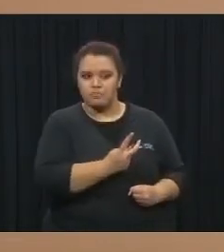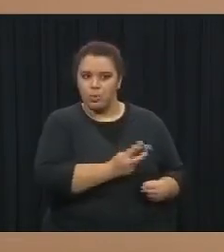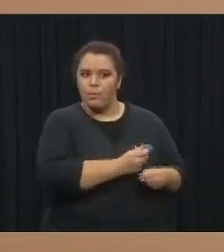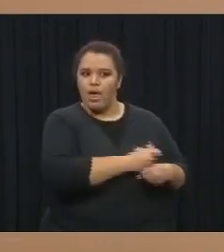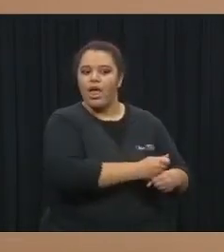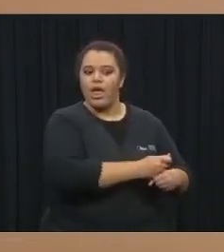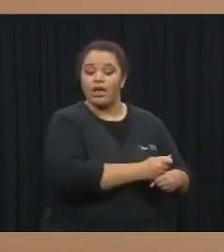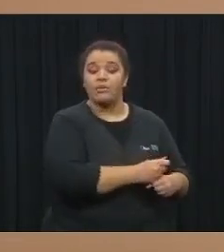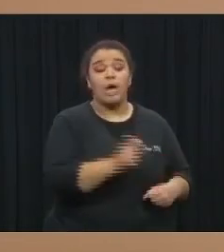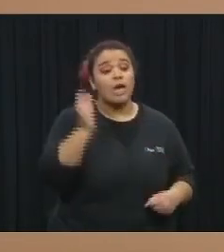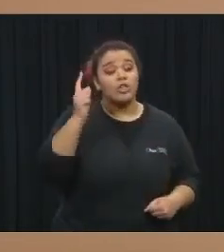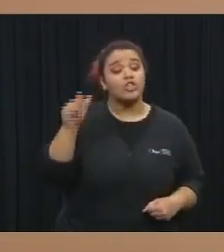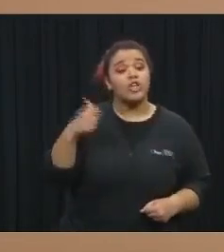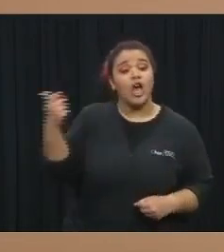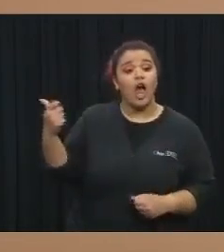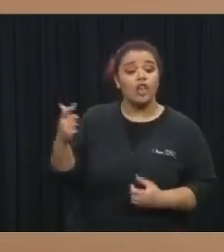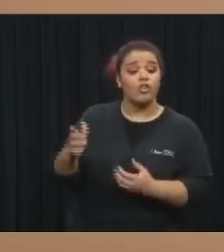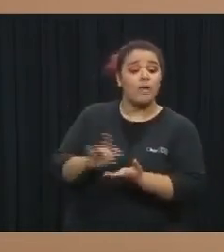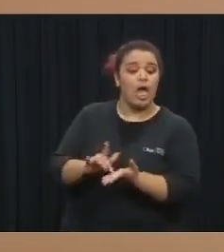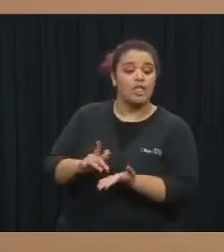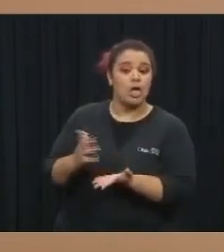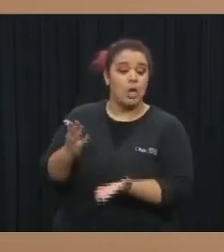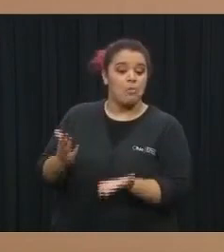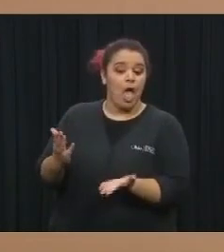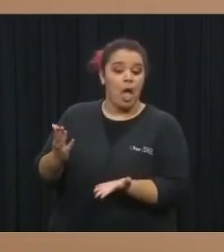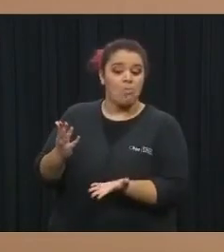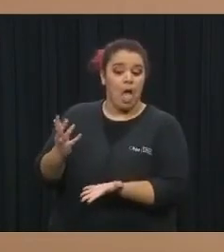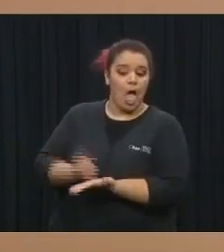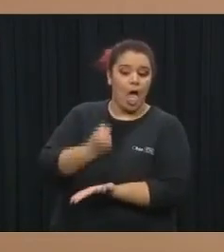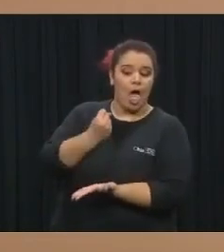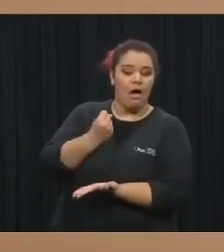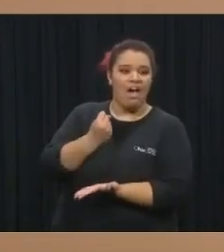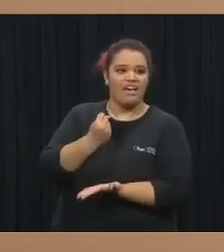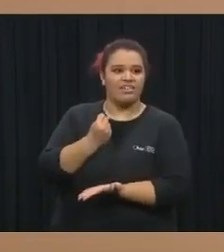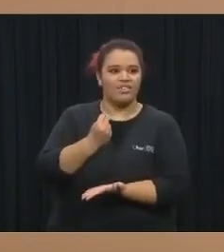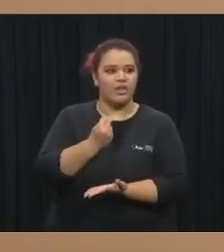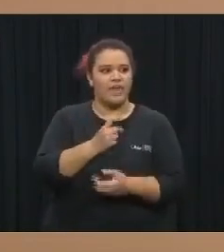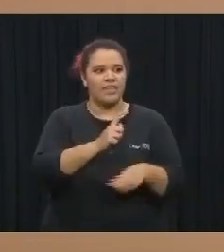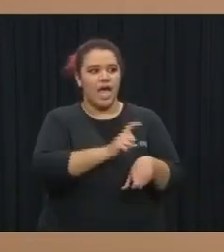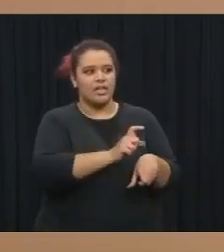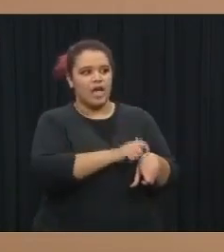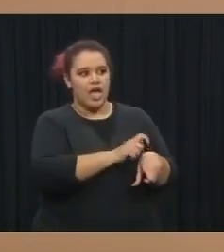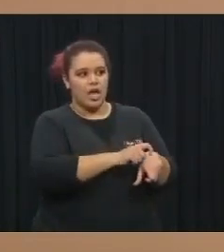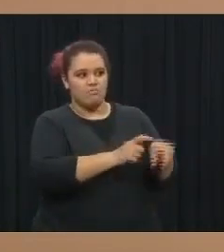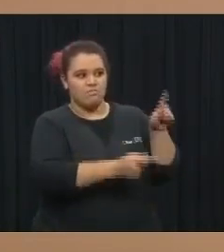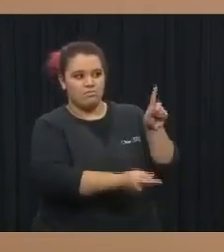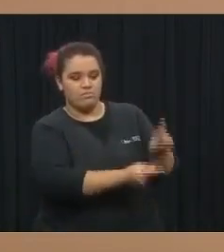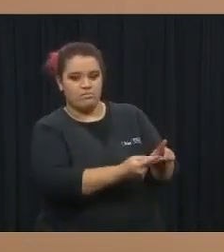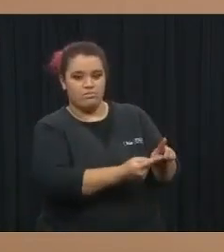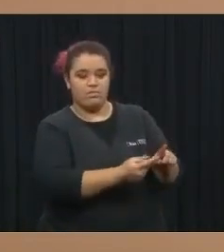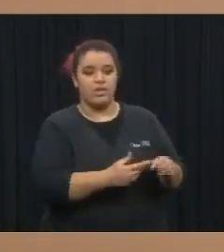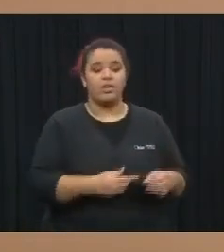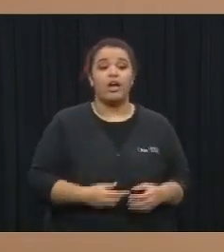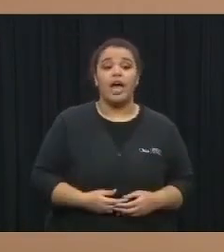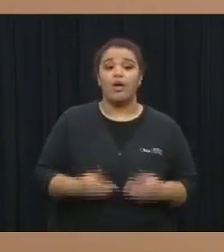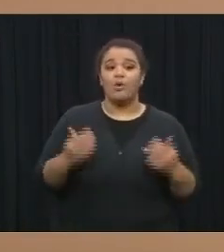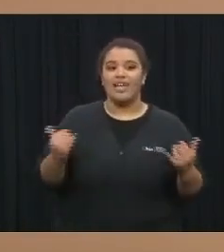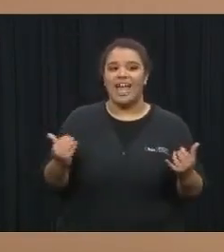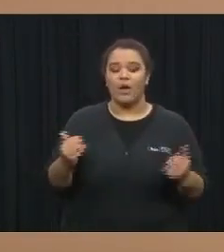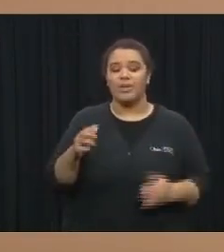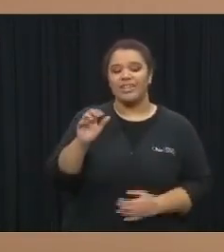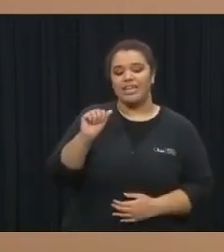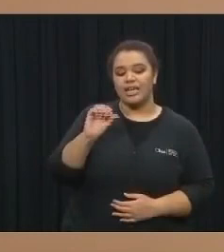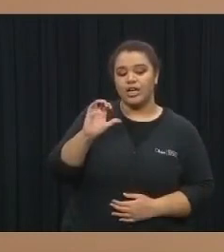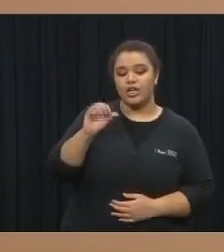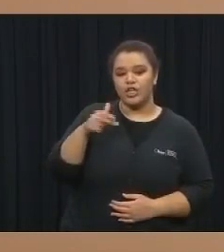that trajectory. I do not believe what we need to do right now in the acuity of this situation. Acuity means this